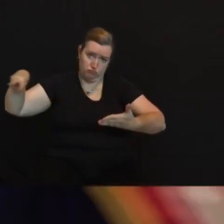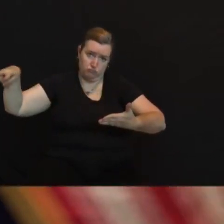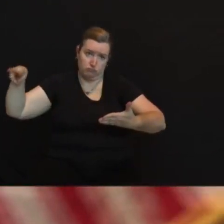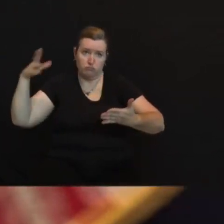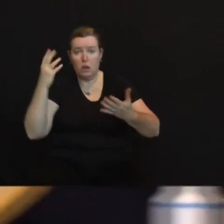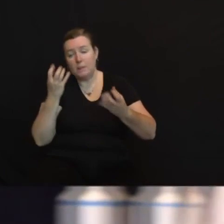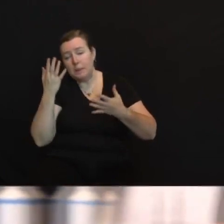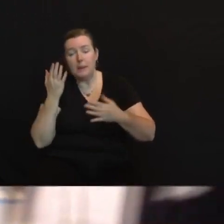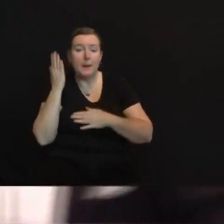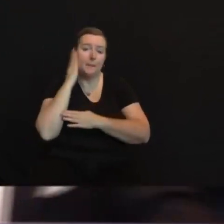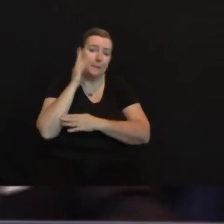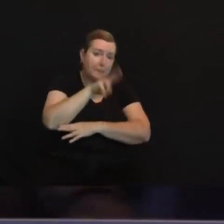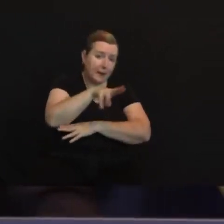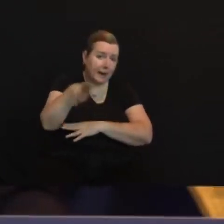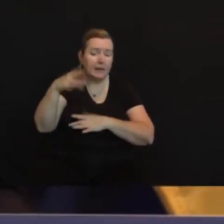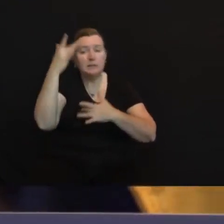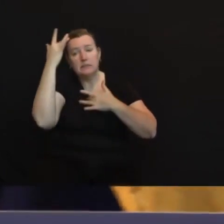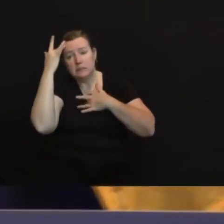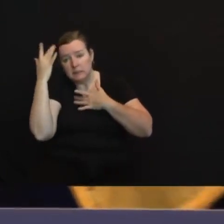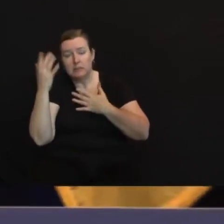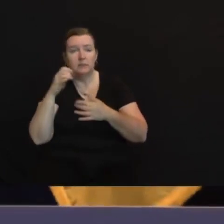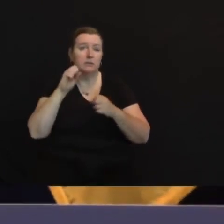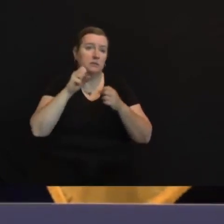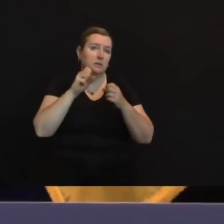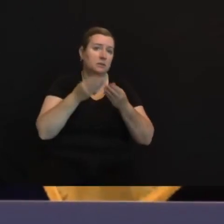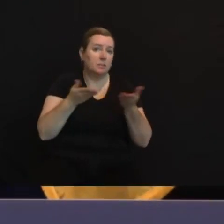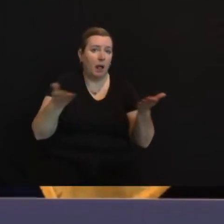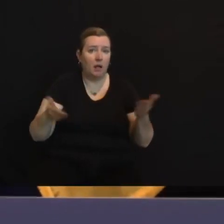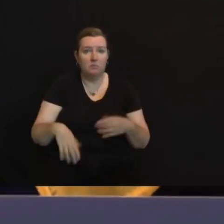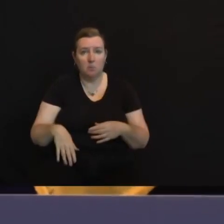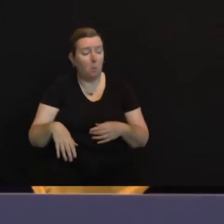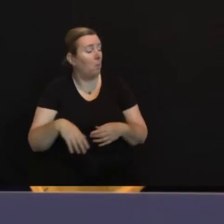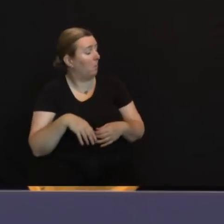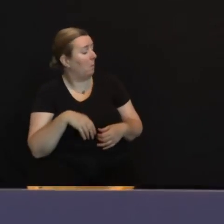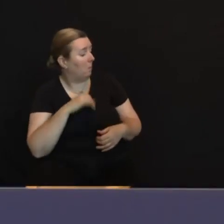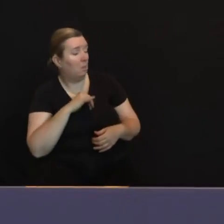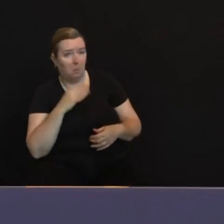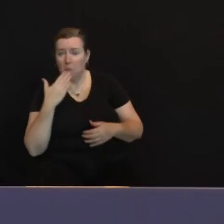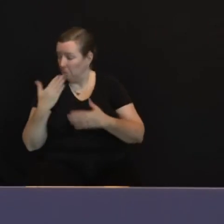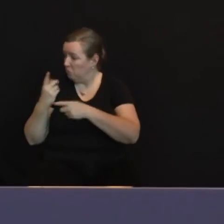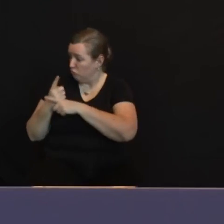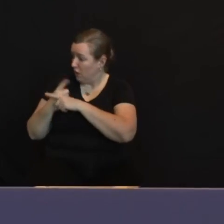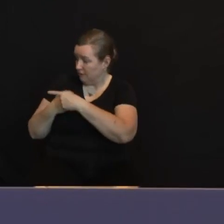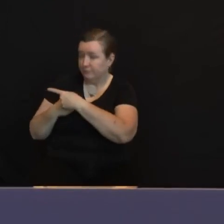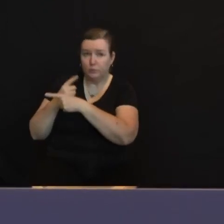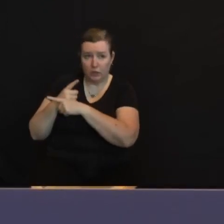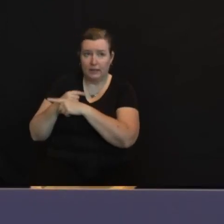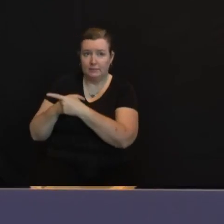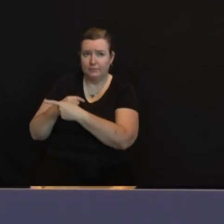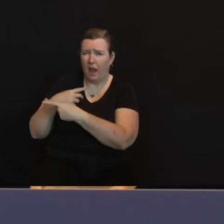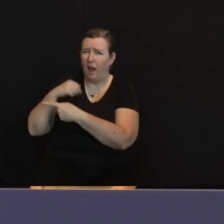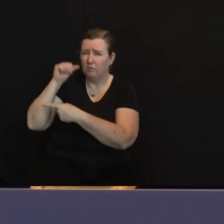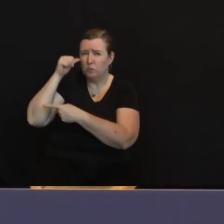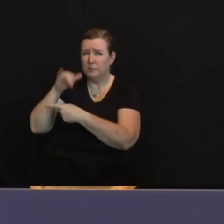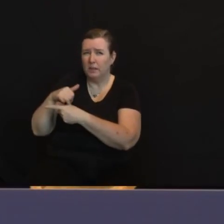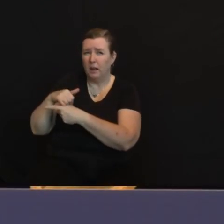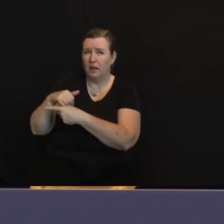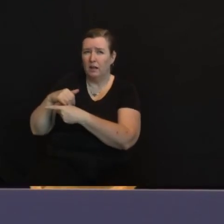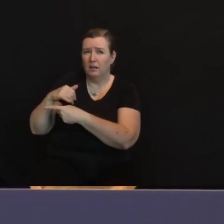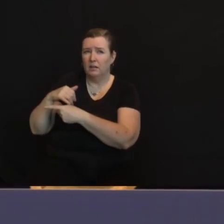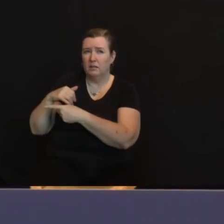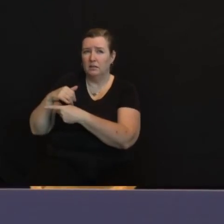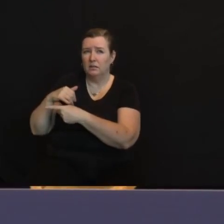we're getting reacquainted. We've been on with these people, even when our spot positivity was down 1 something and our